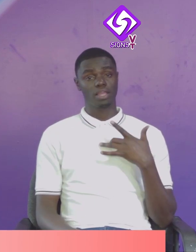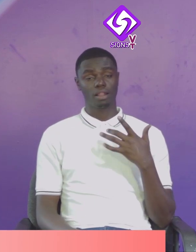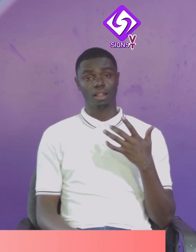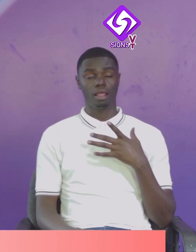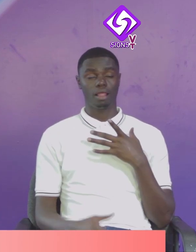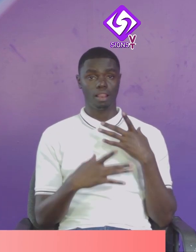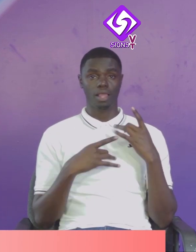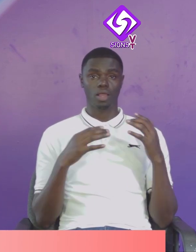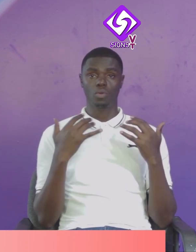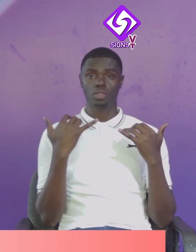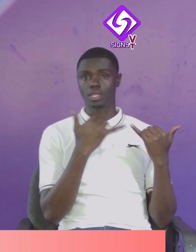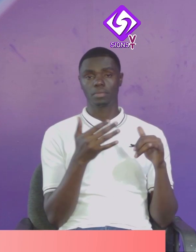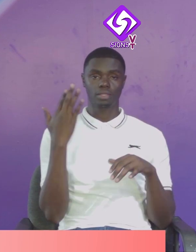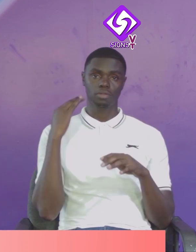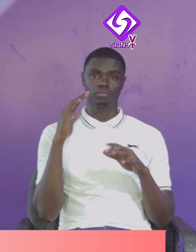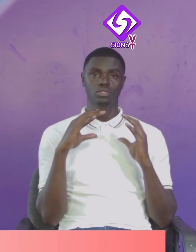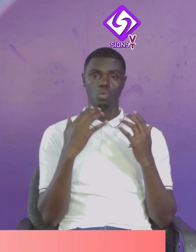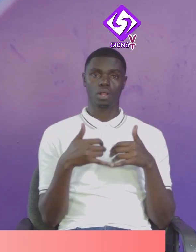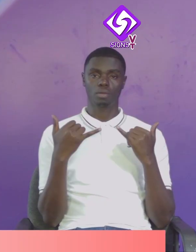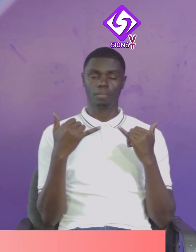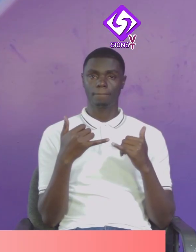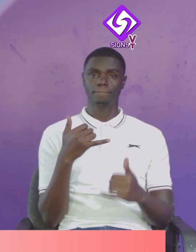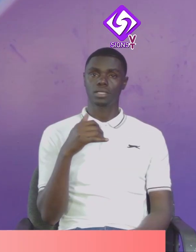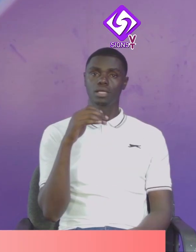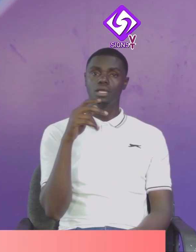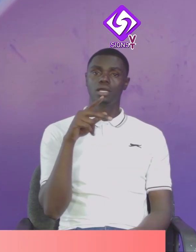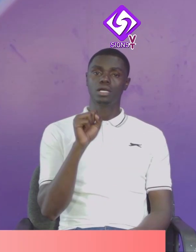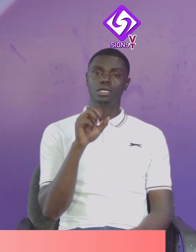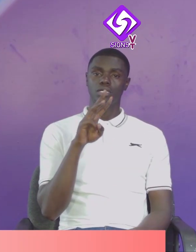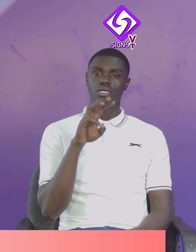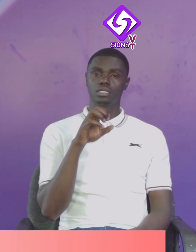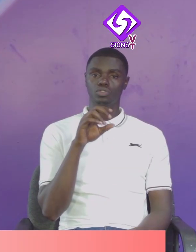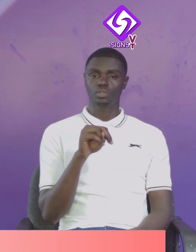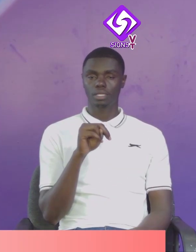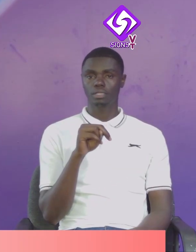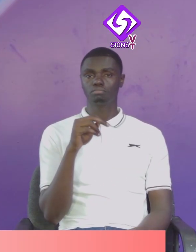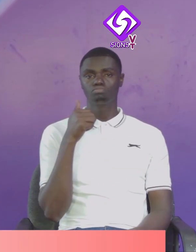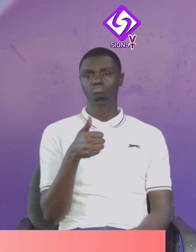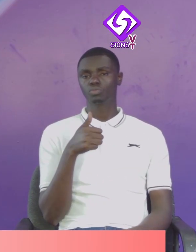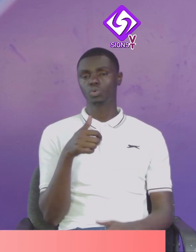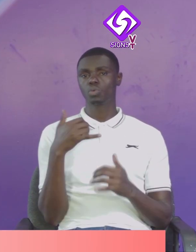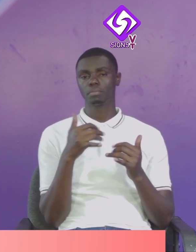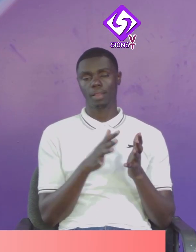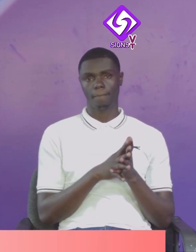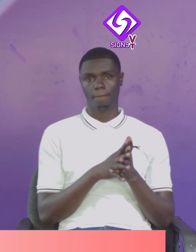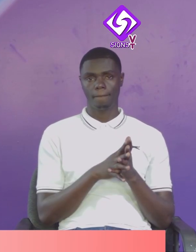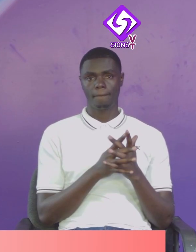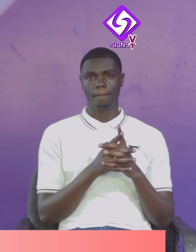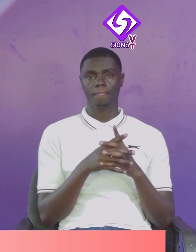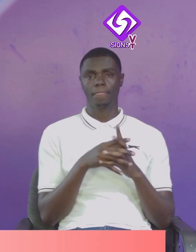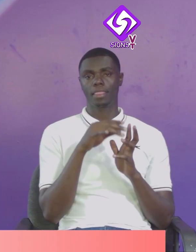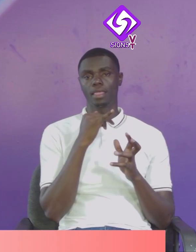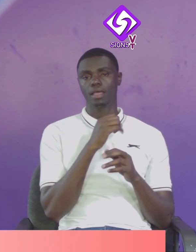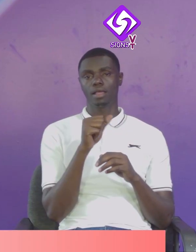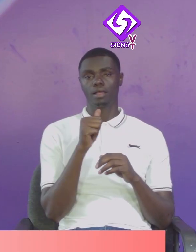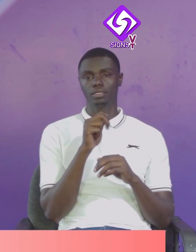way they played in the previous World Cup. Sweden they have a lot of good players. Yeah. Victor Lindelof. Yeah. You know, the likes of Isak,